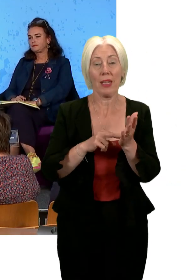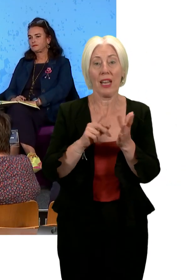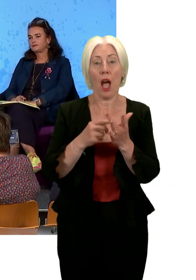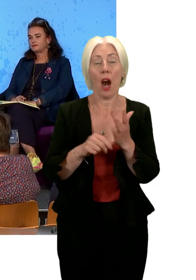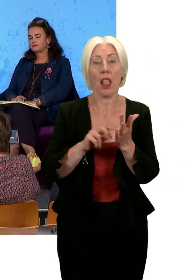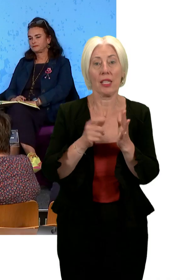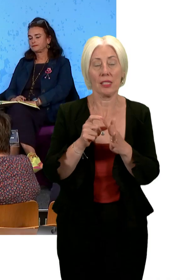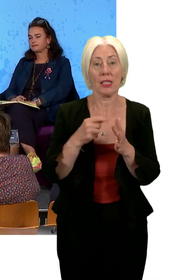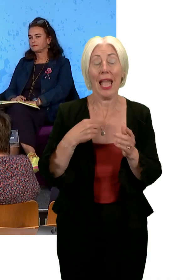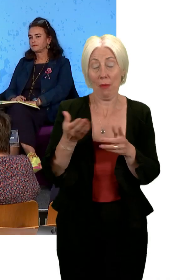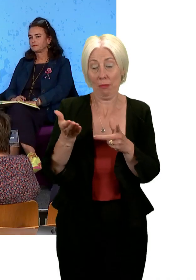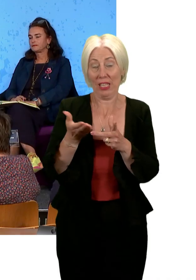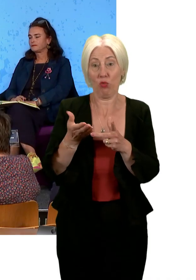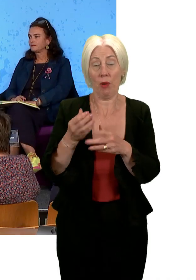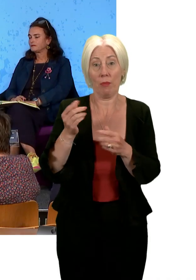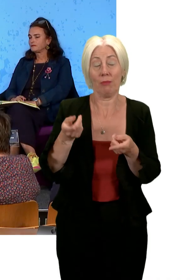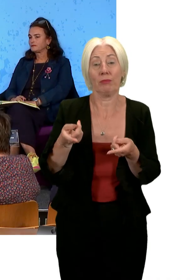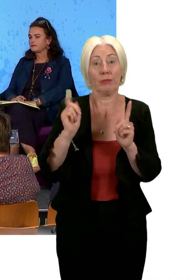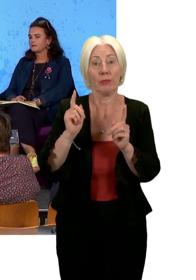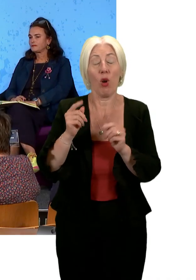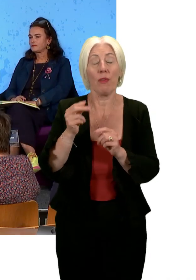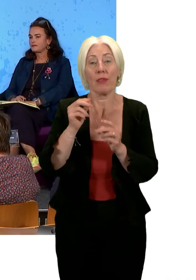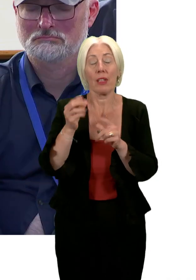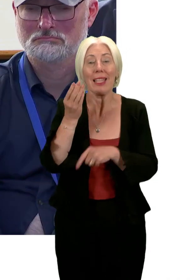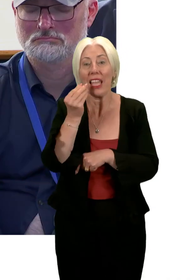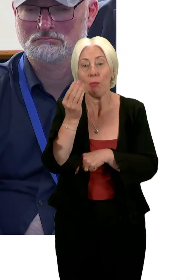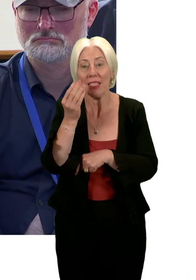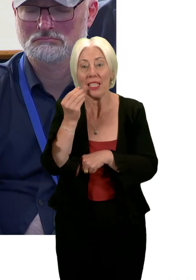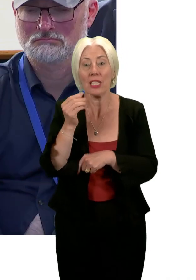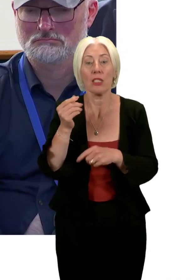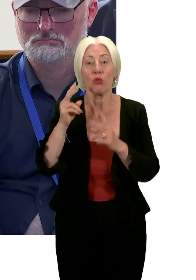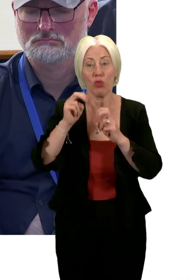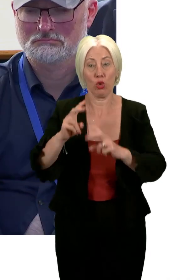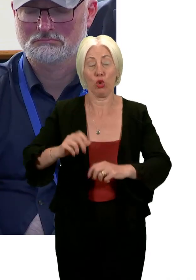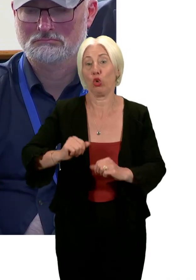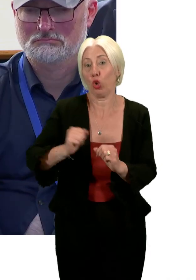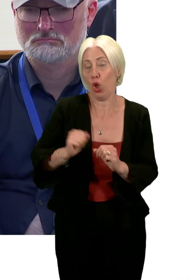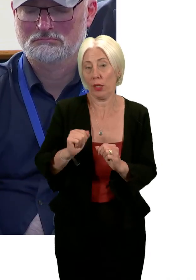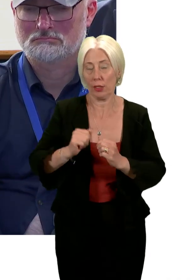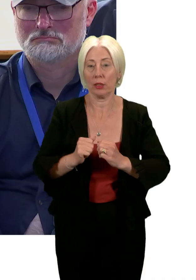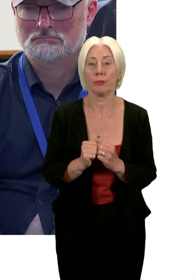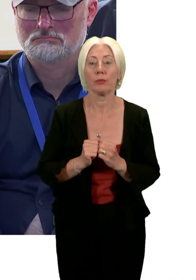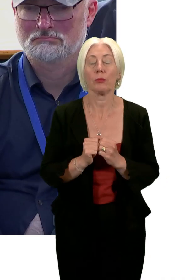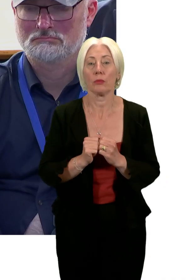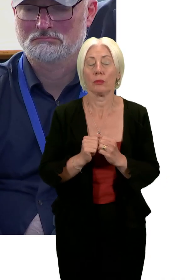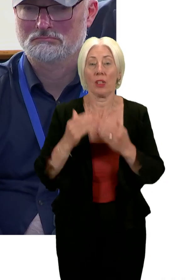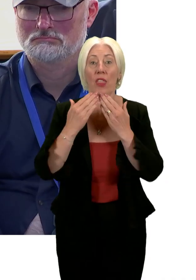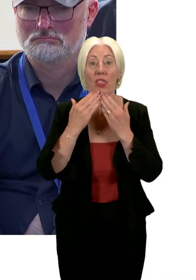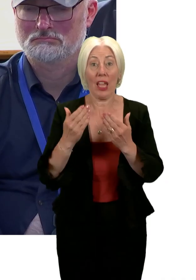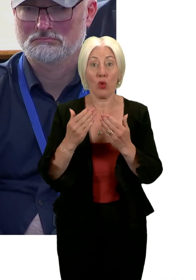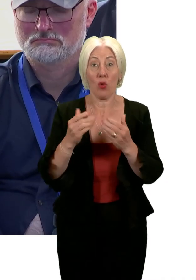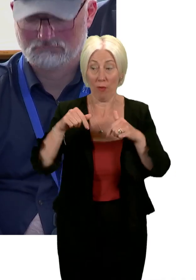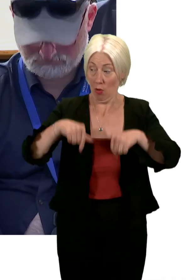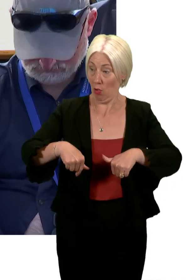Obesity Action Scotland. I'm an honorary research fellow at the University of Glasgow School of Health and Wellbeing. Thanks very much for staging